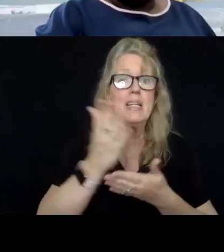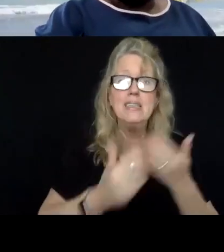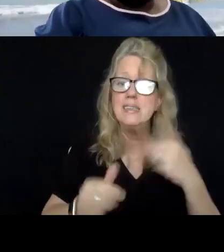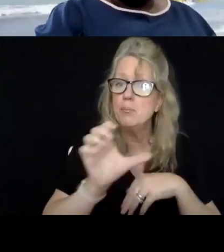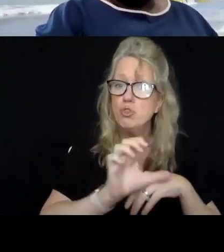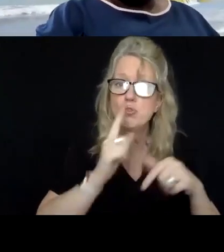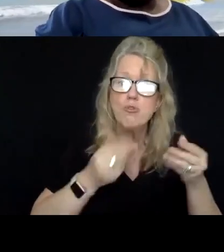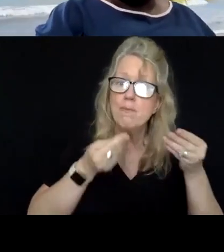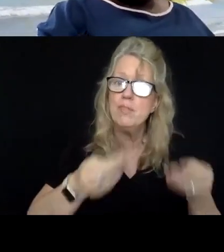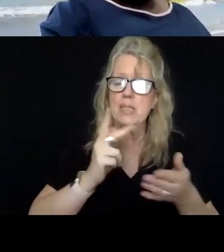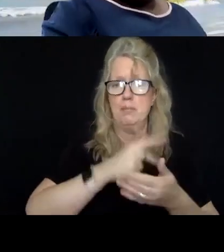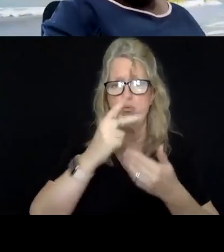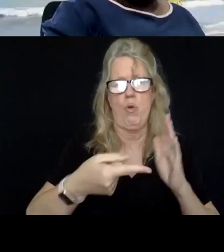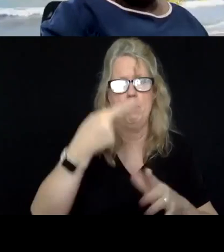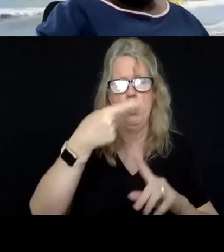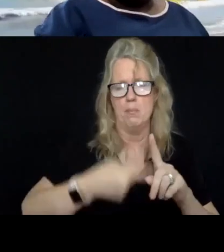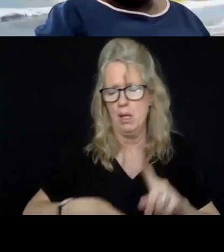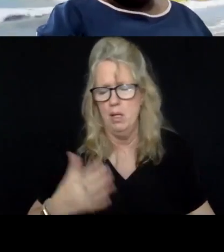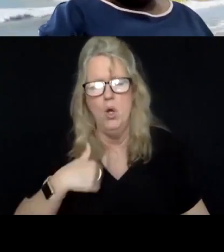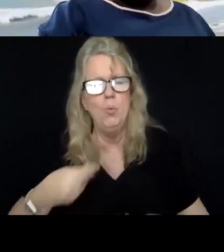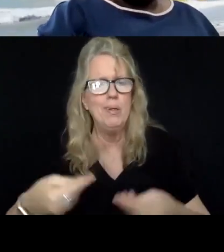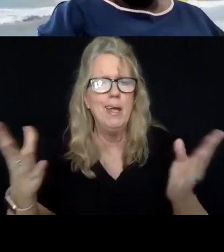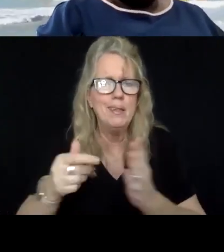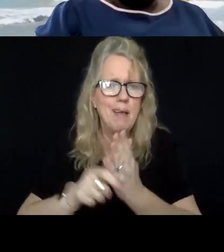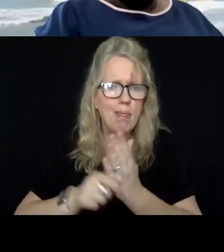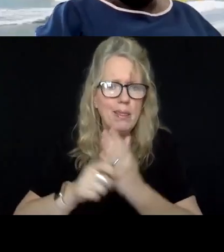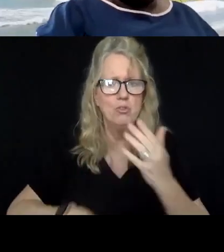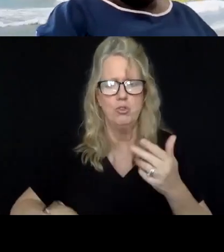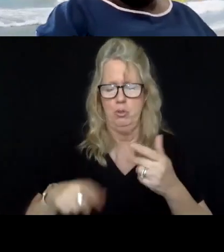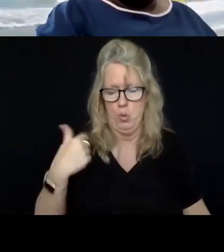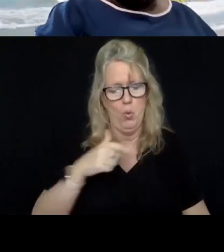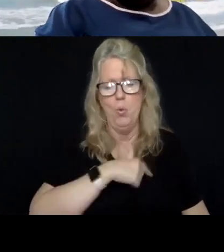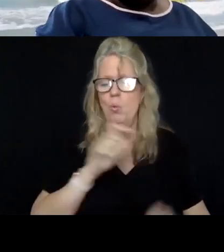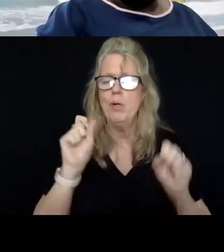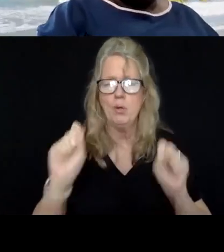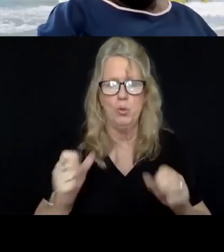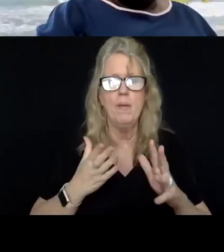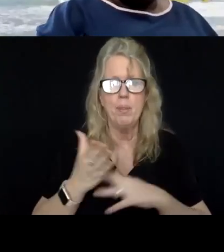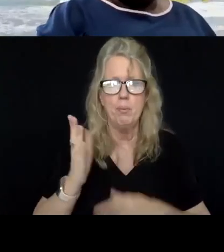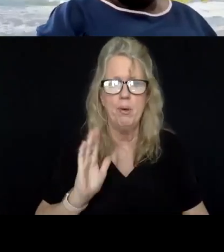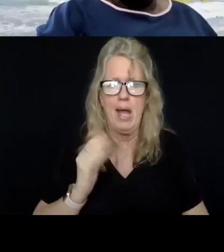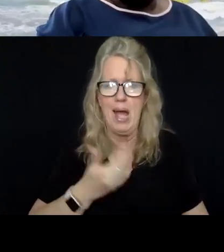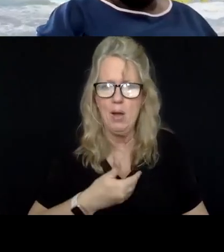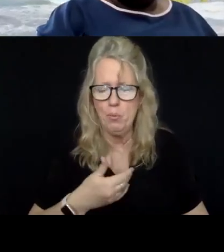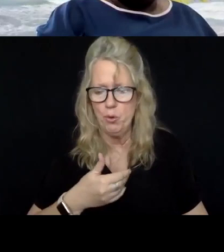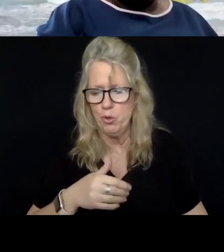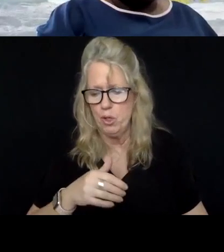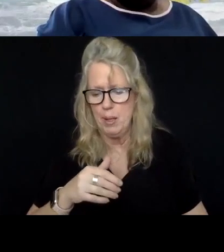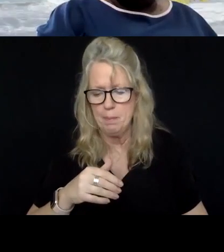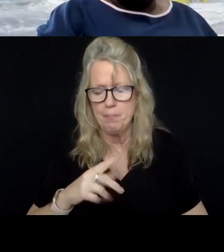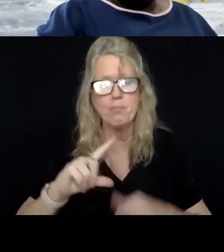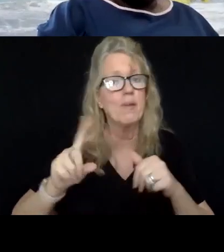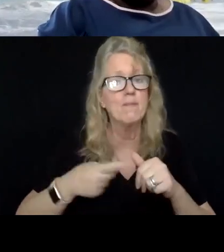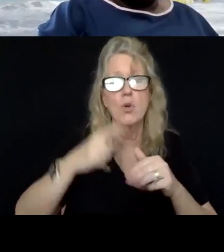feeding programs once a month. We hand out literature. We were able to, through our first